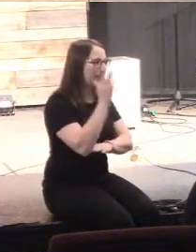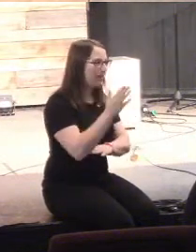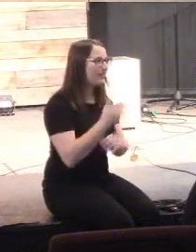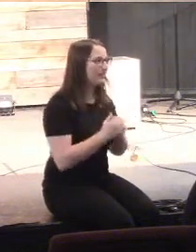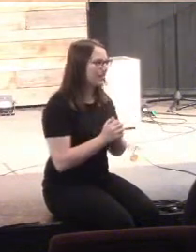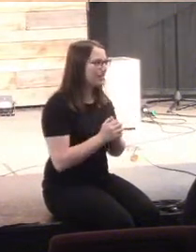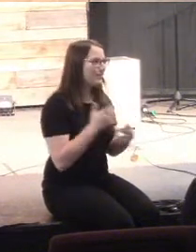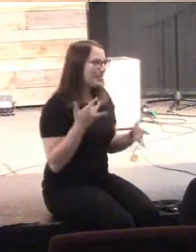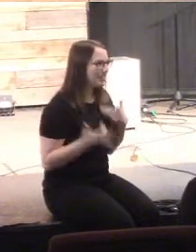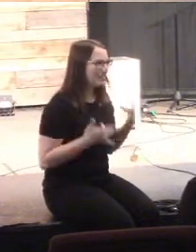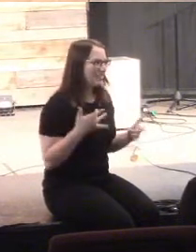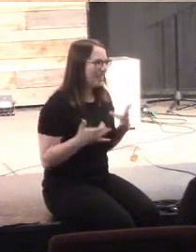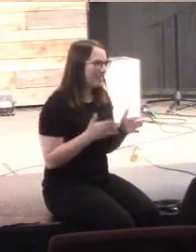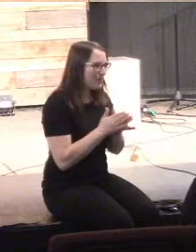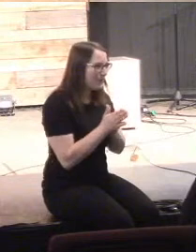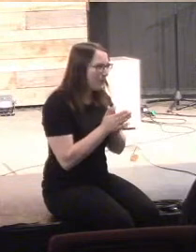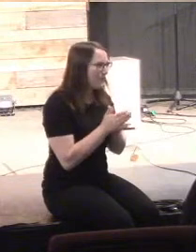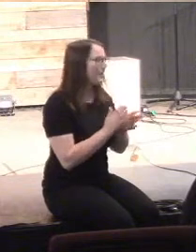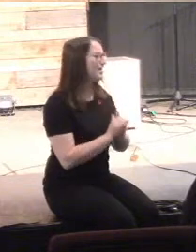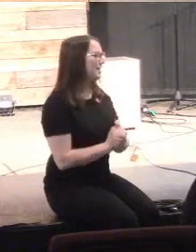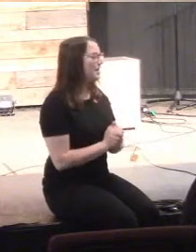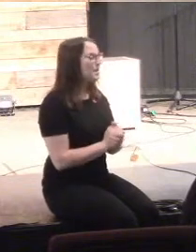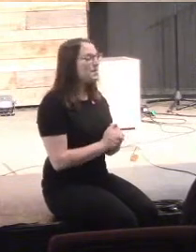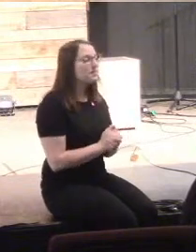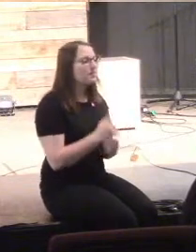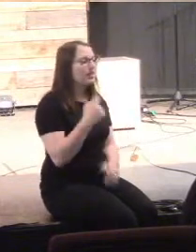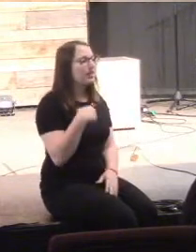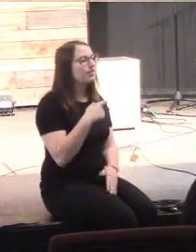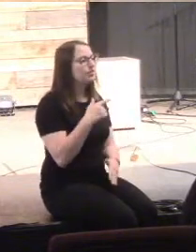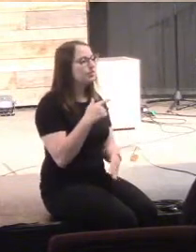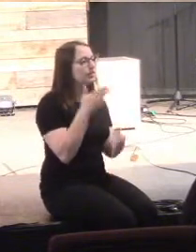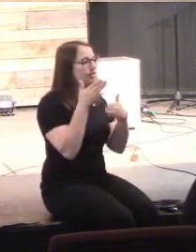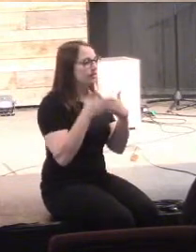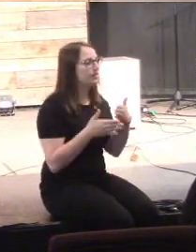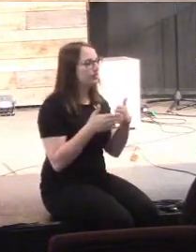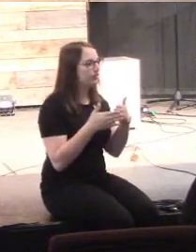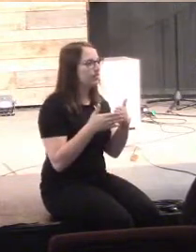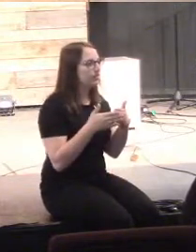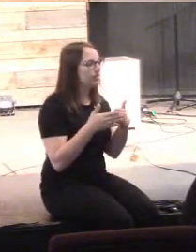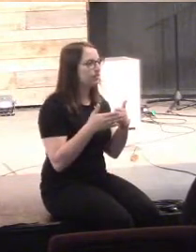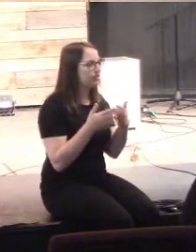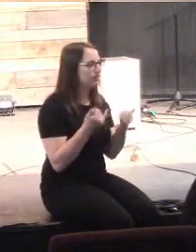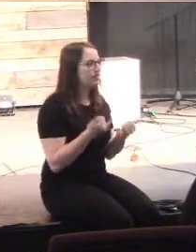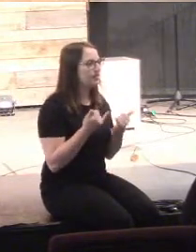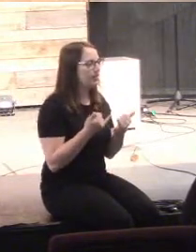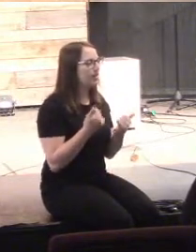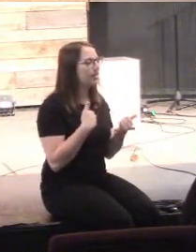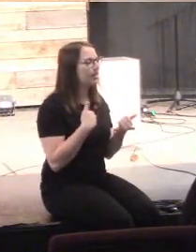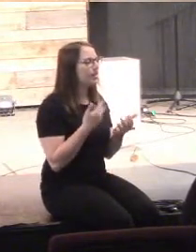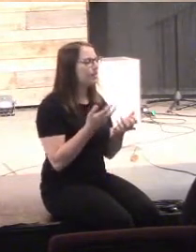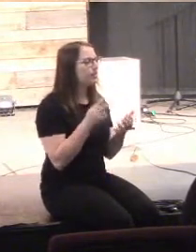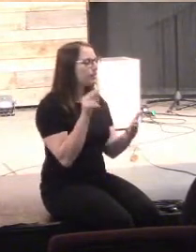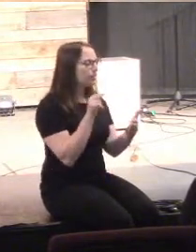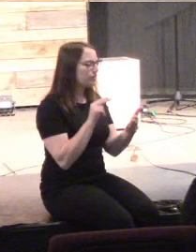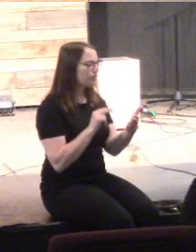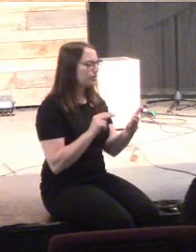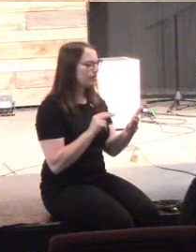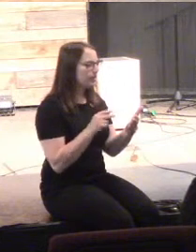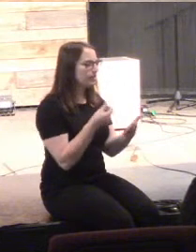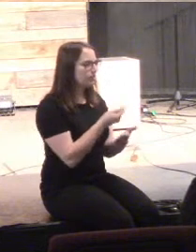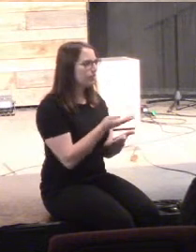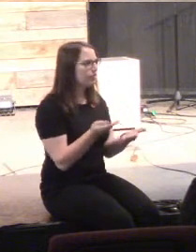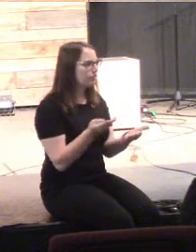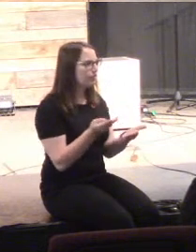that. And as we close out, I just want to read a couple of passages to you, just to remind you how